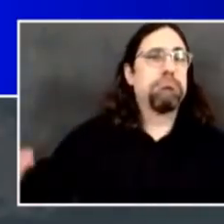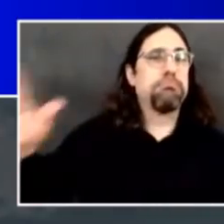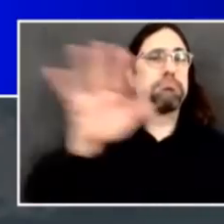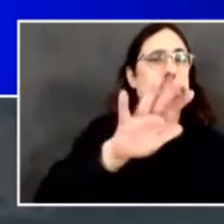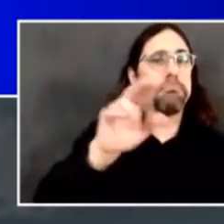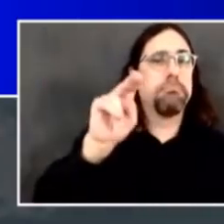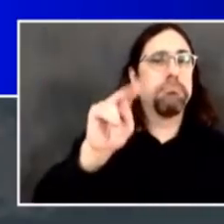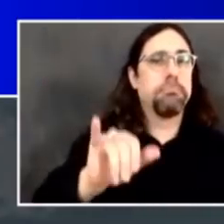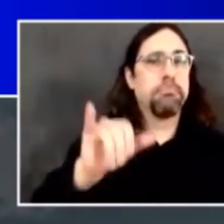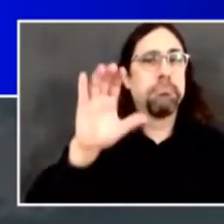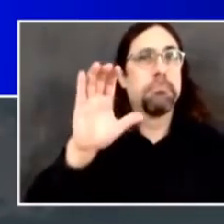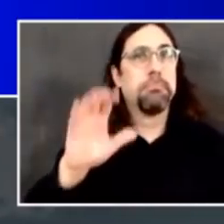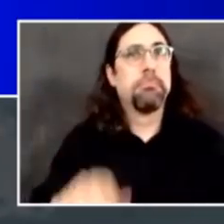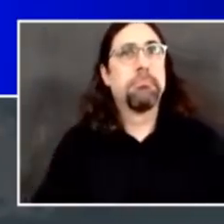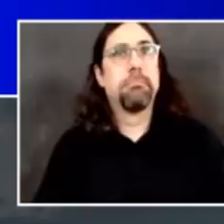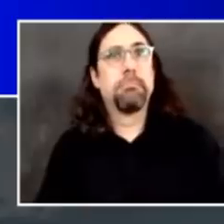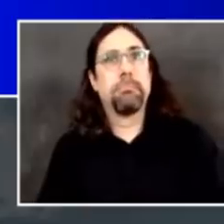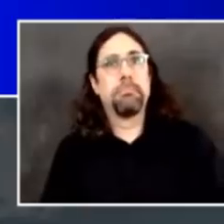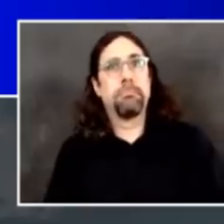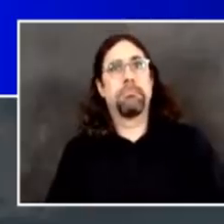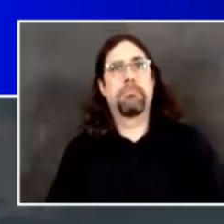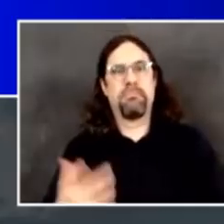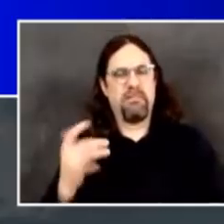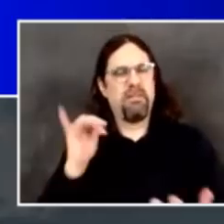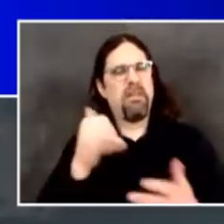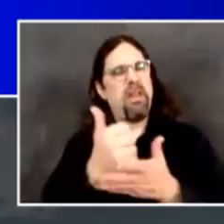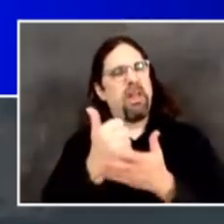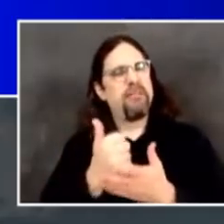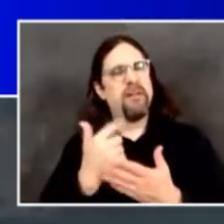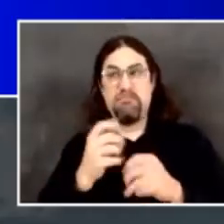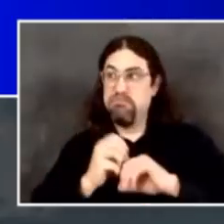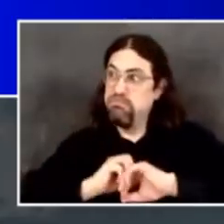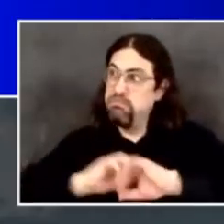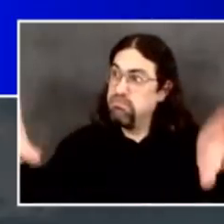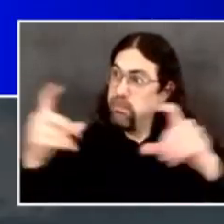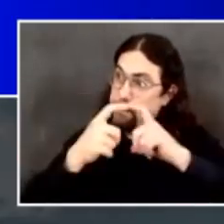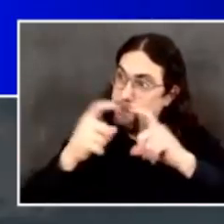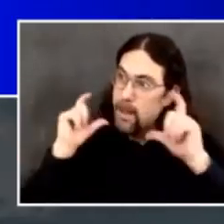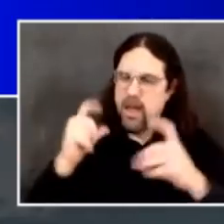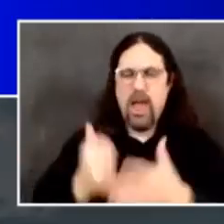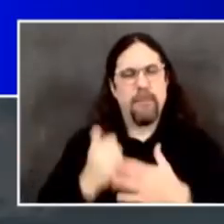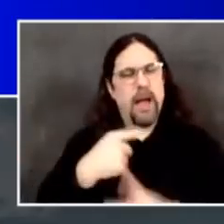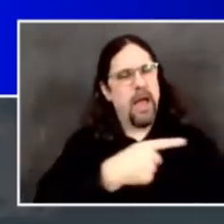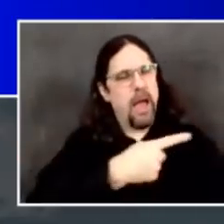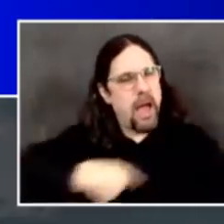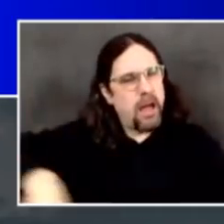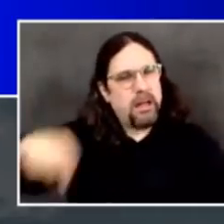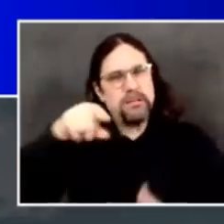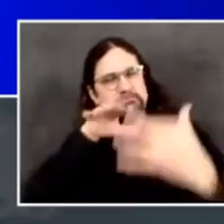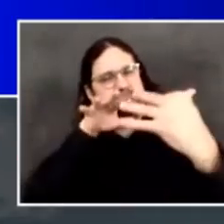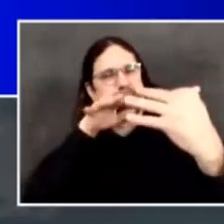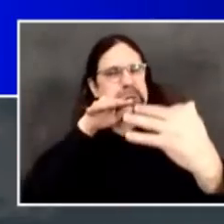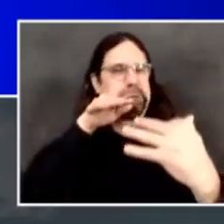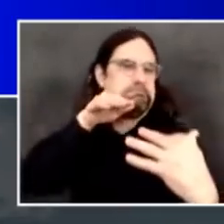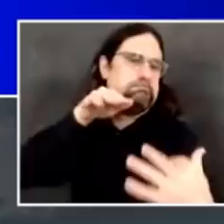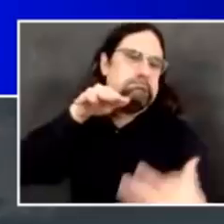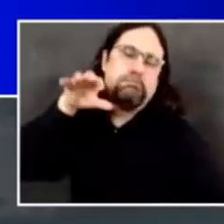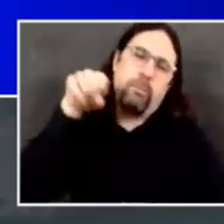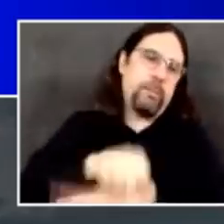this disease. 5 million, and this, so there's a couple kinds. I'll hold up this kind first.